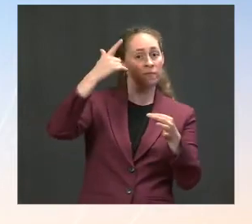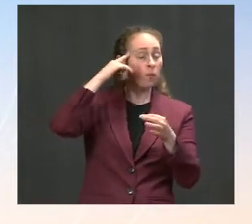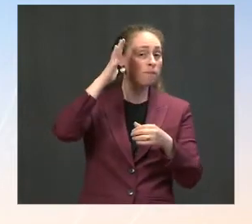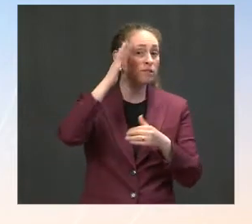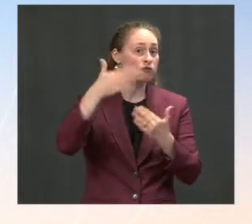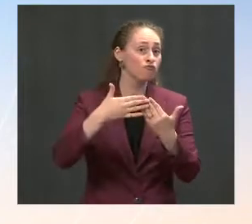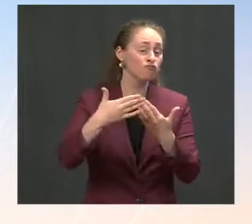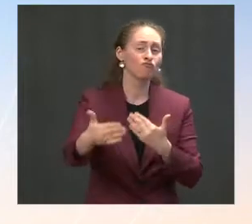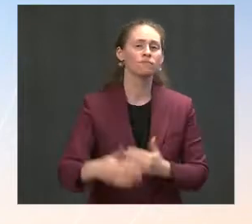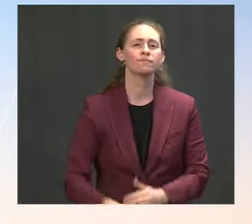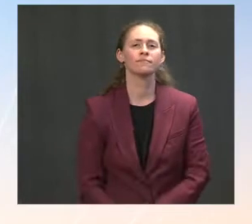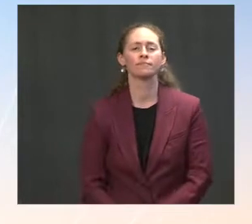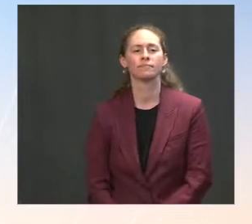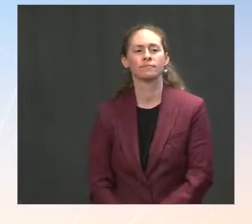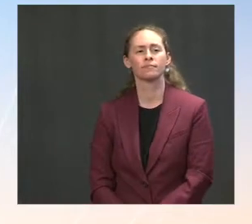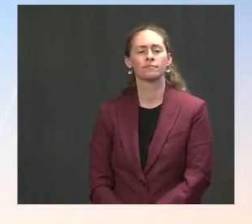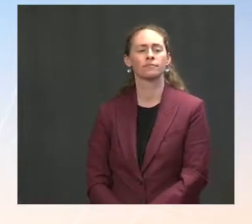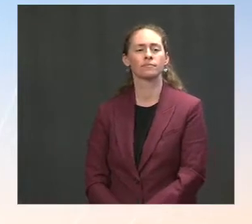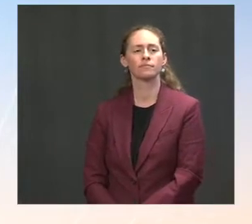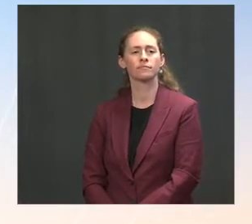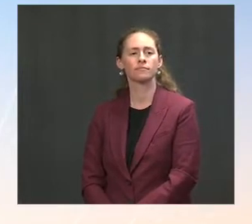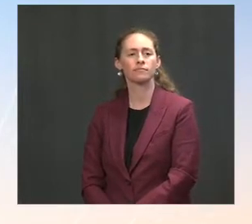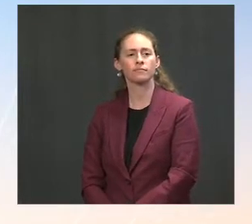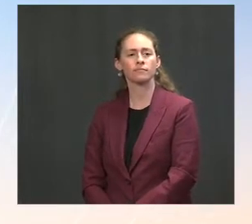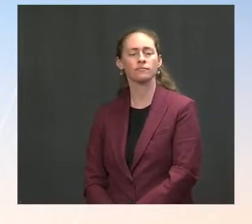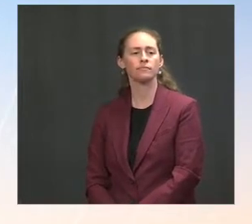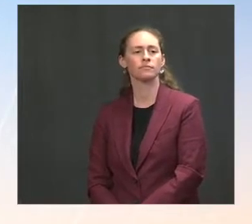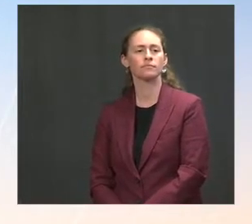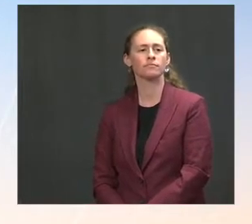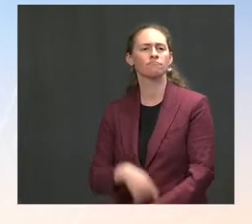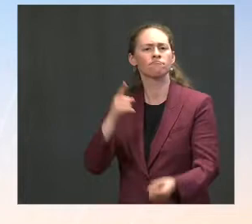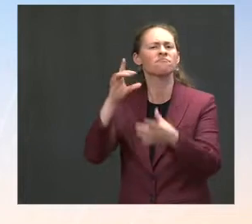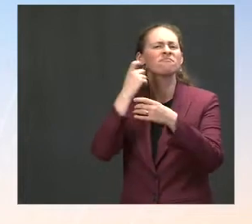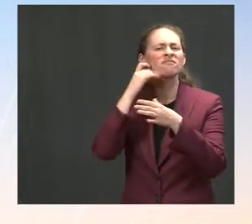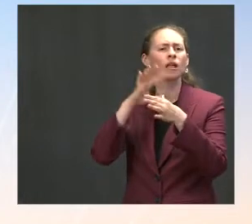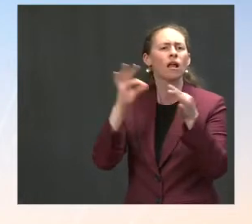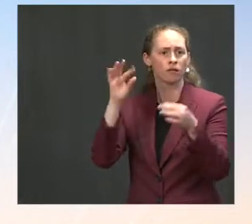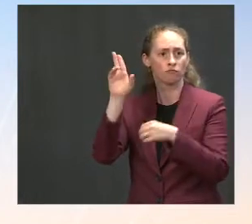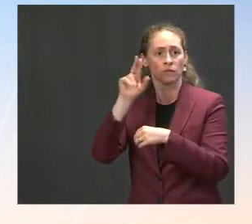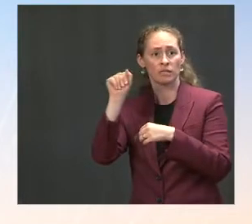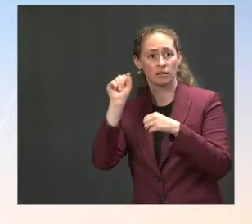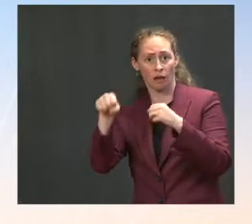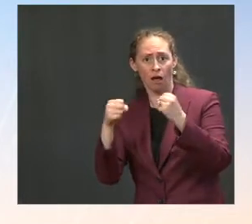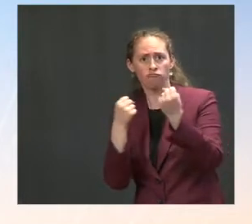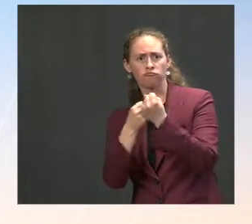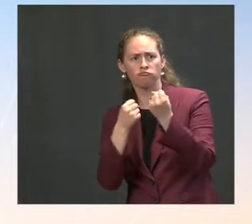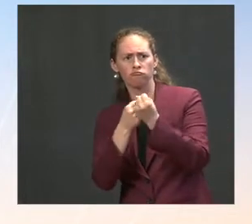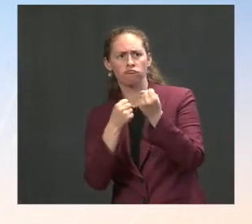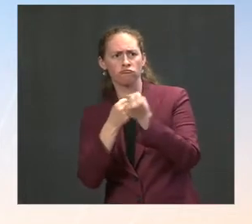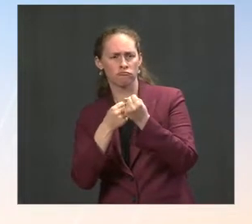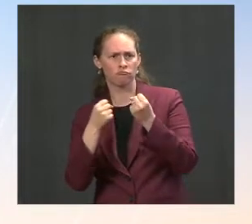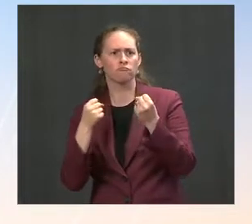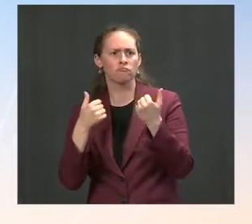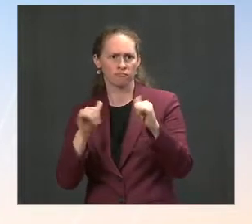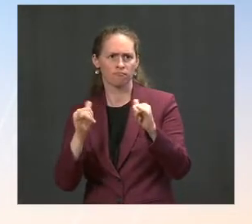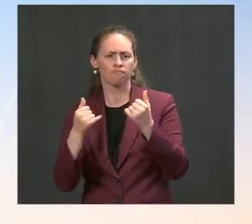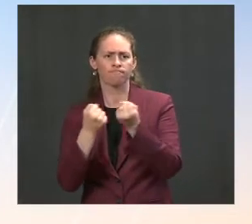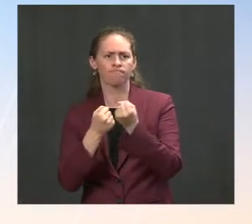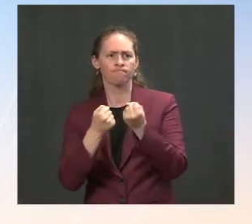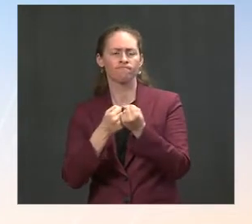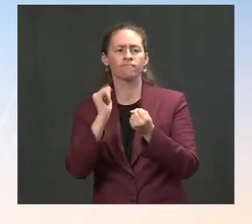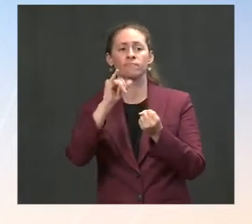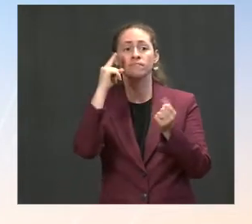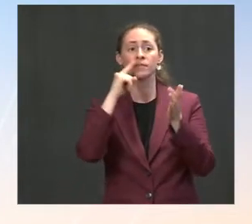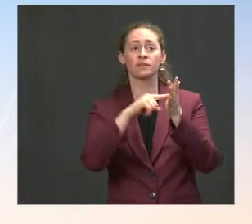well. You mentioned continuing U.S. support. Does that include continuing military support? I mean, we've seen a number of airstrikes that the U.S. has launched on